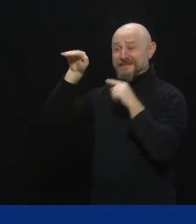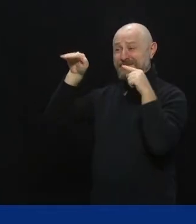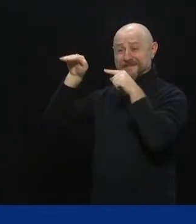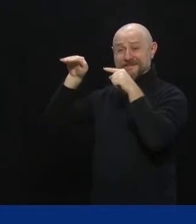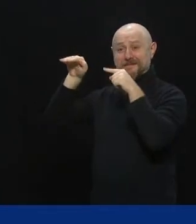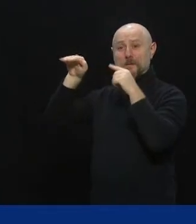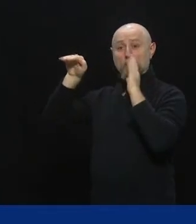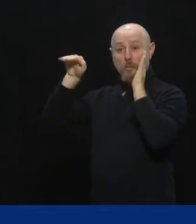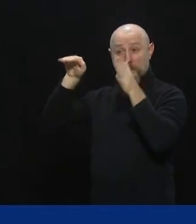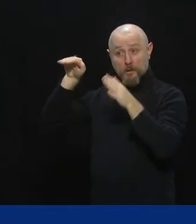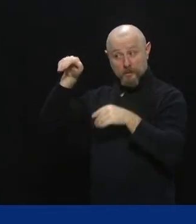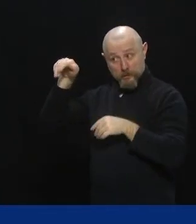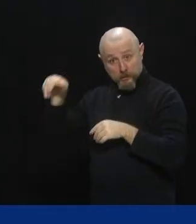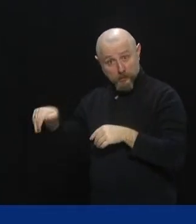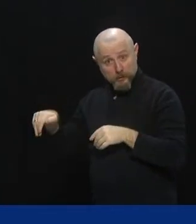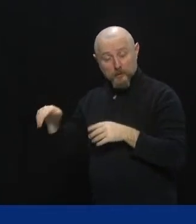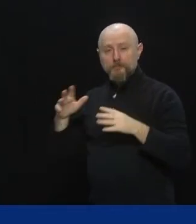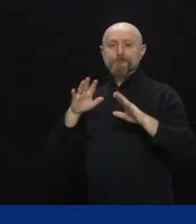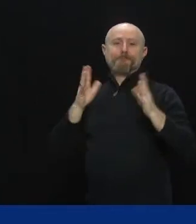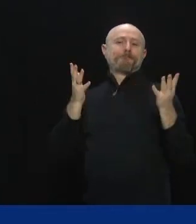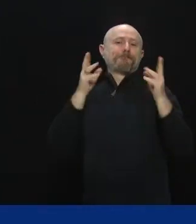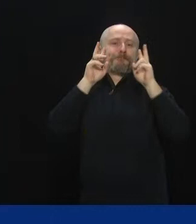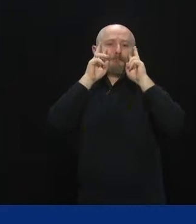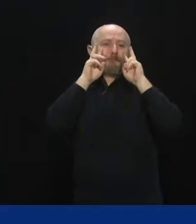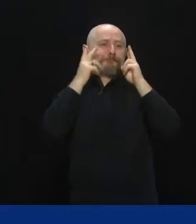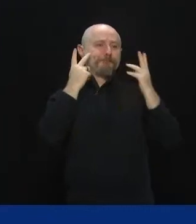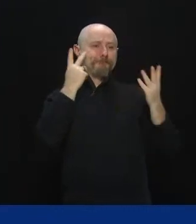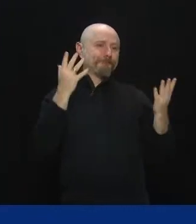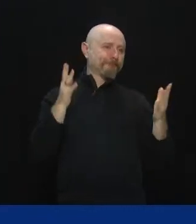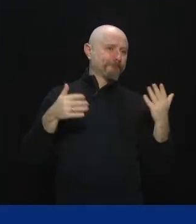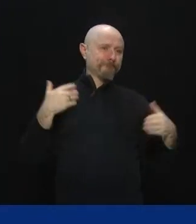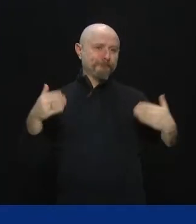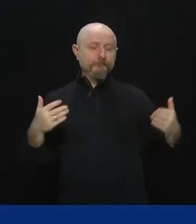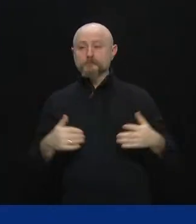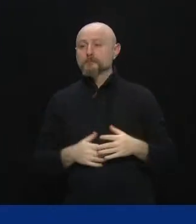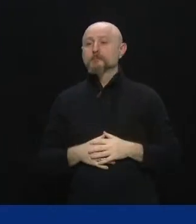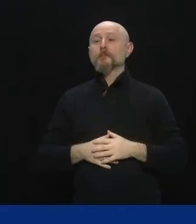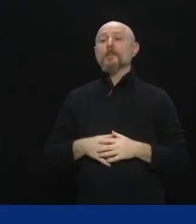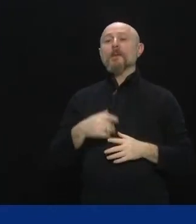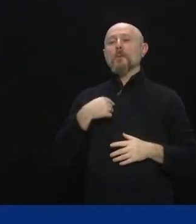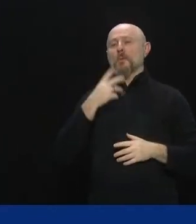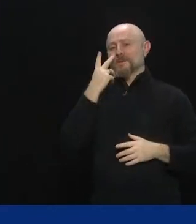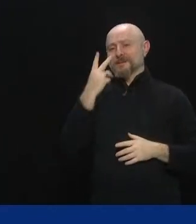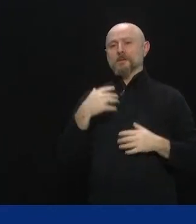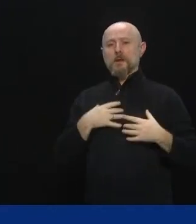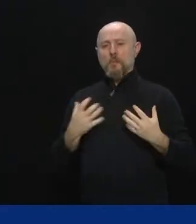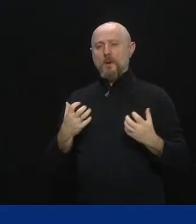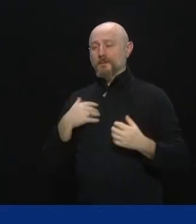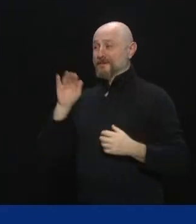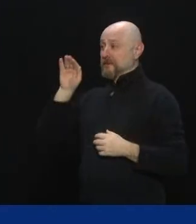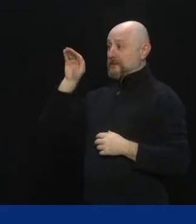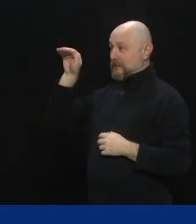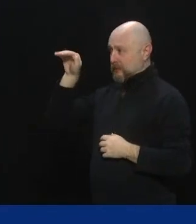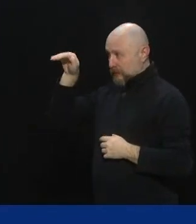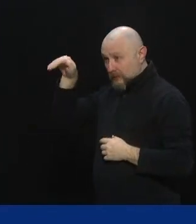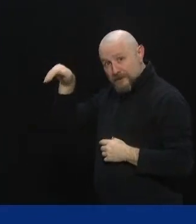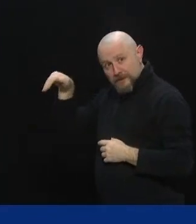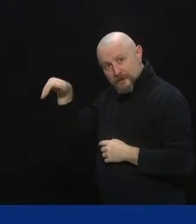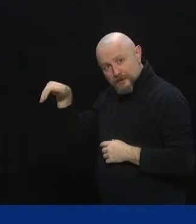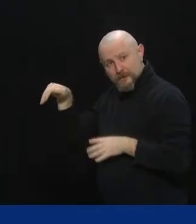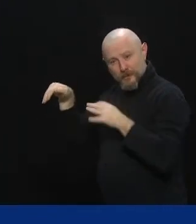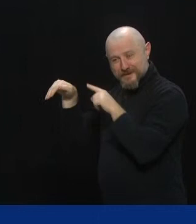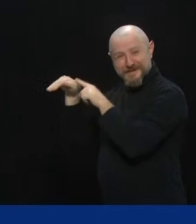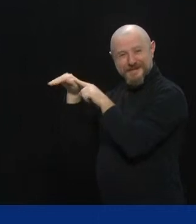any pronouncements other than that is a better trend line than we had been seeing up until now. So let's just state that. But every